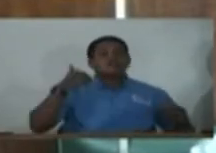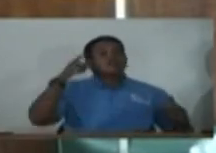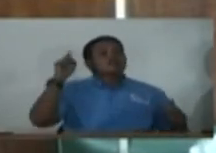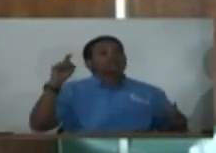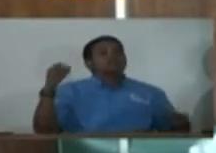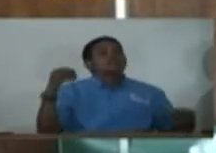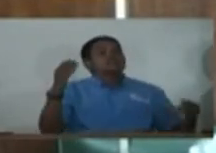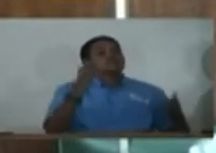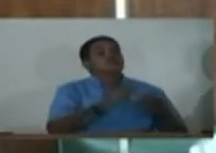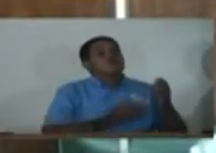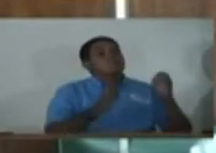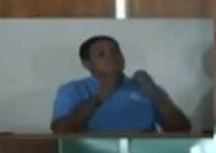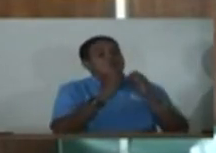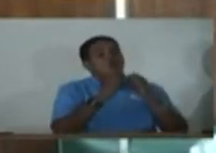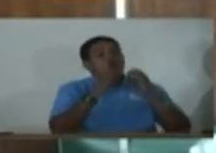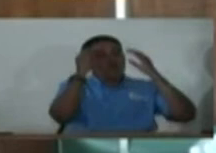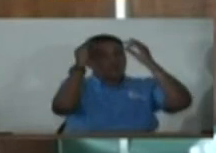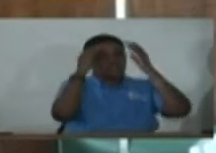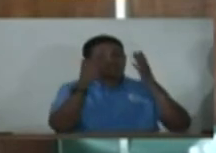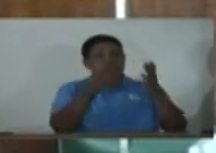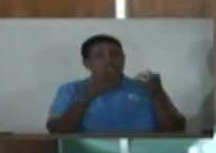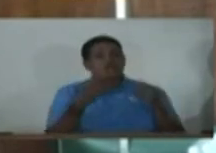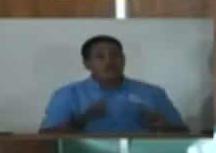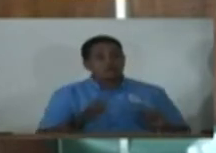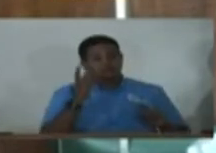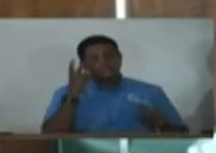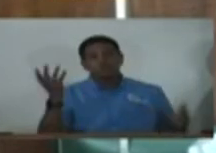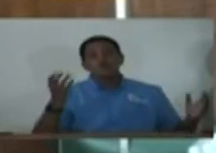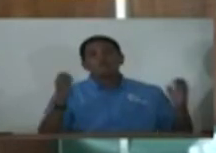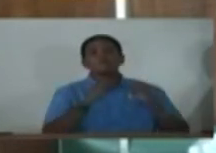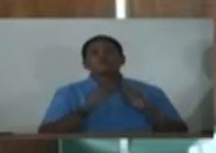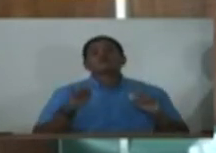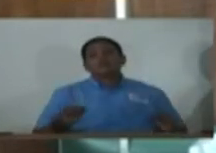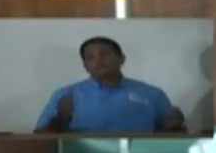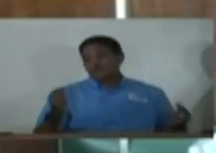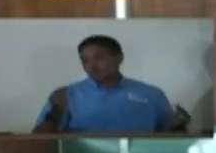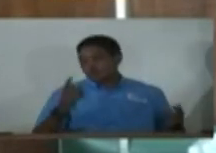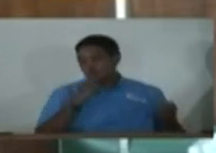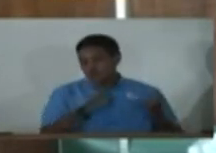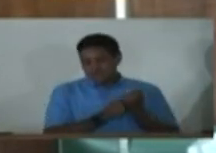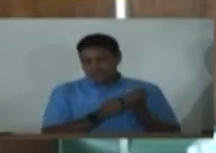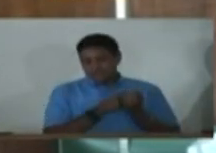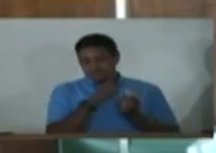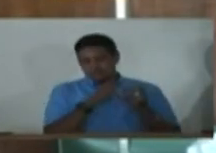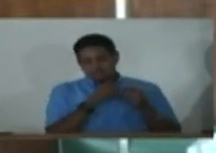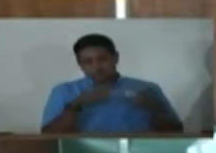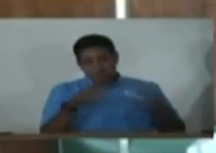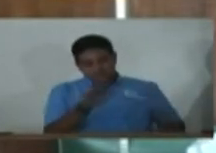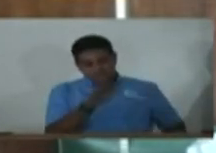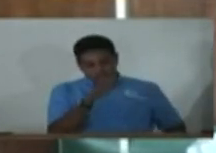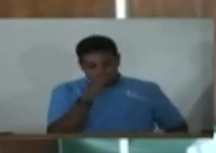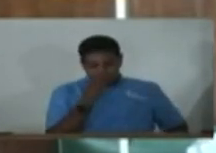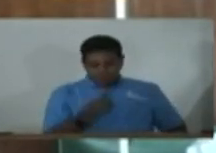it some more consideration to see what more can be done to assist that population.